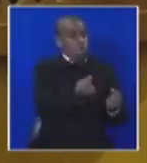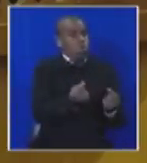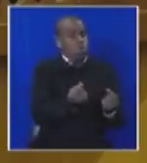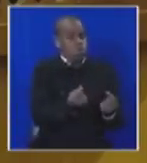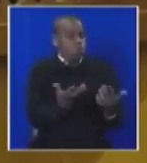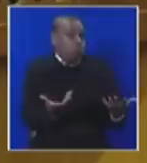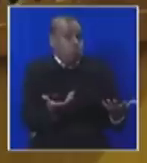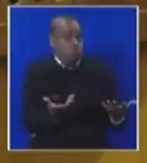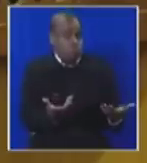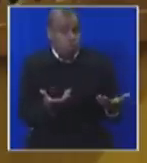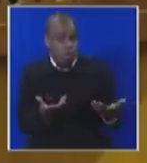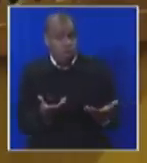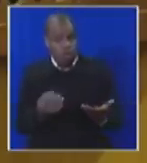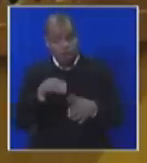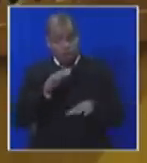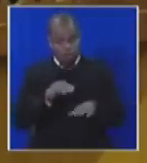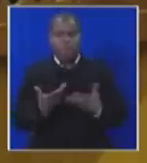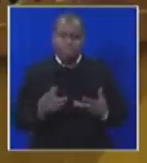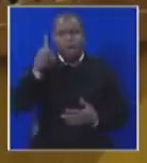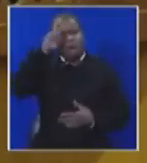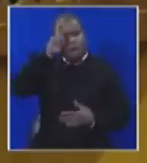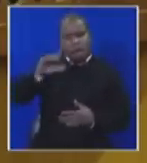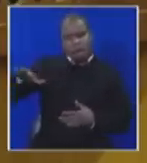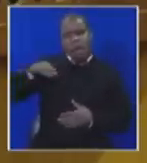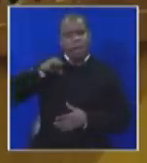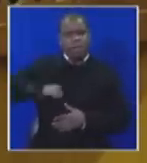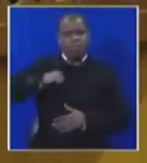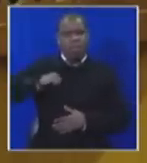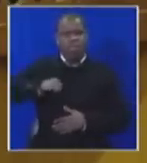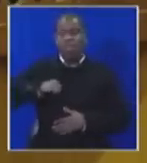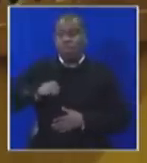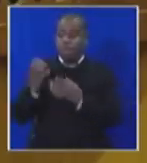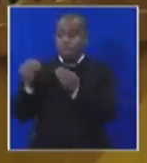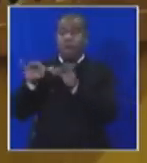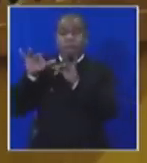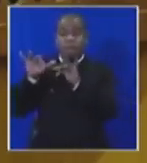retreaded minister. Nelson Mandela Bay has an unemployment rate of